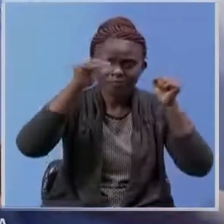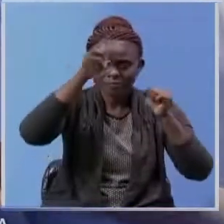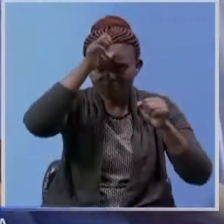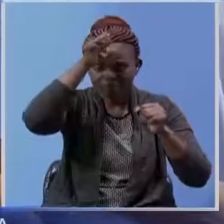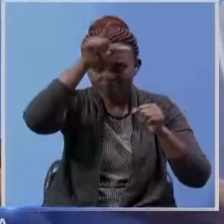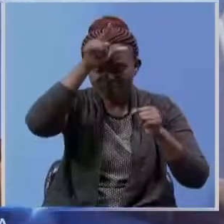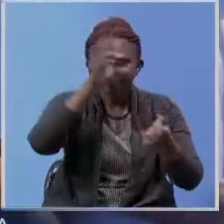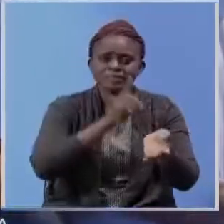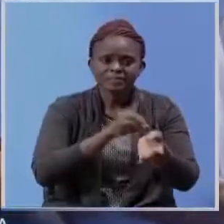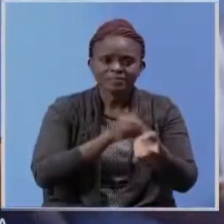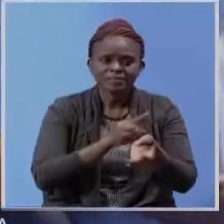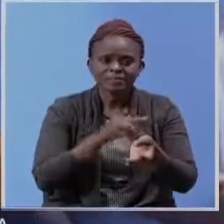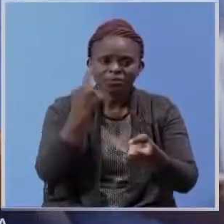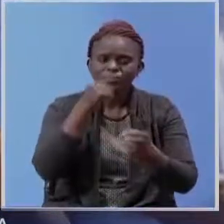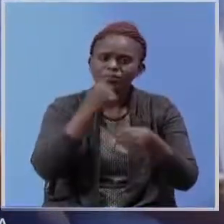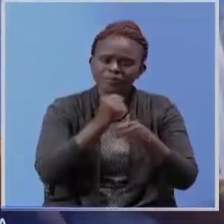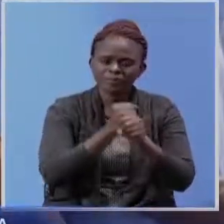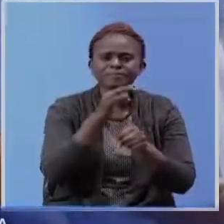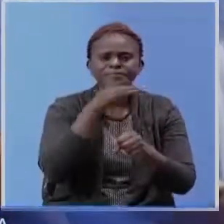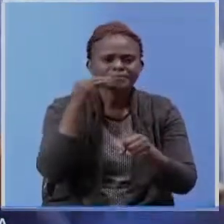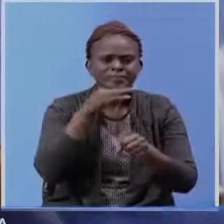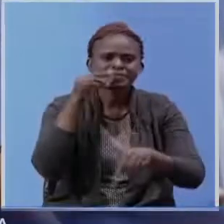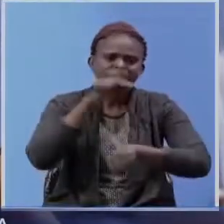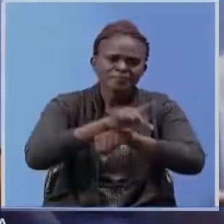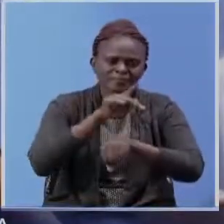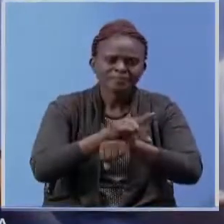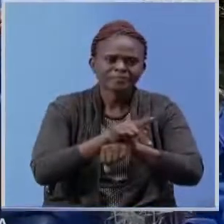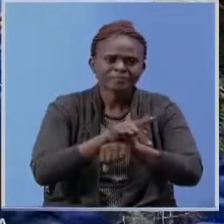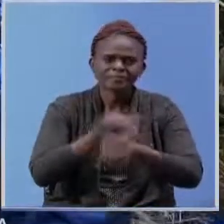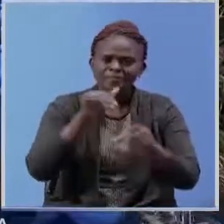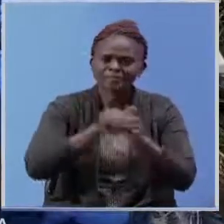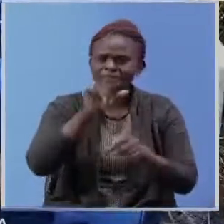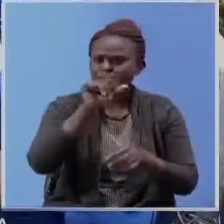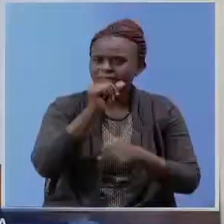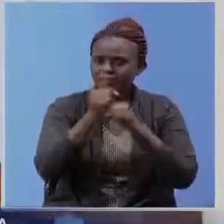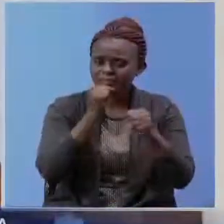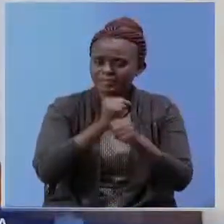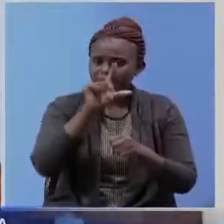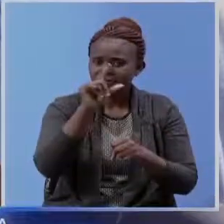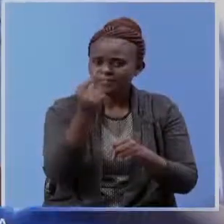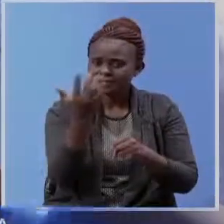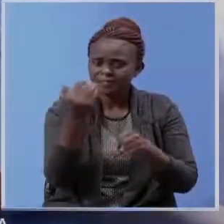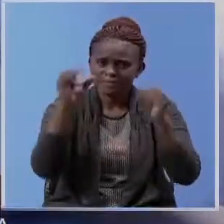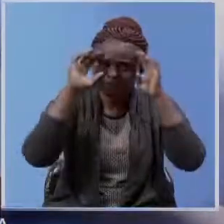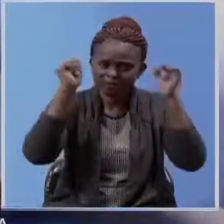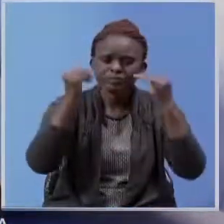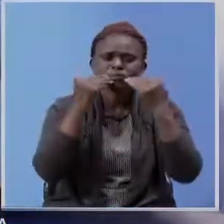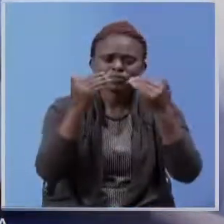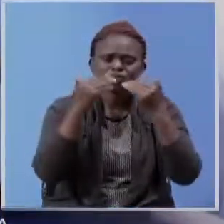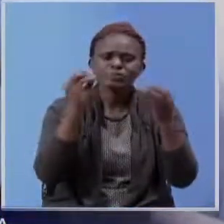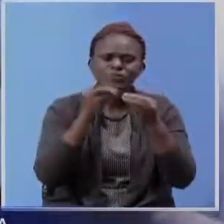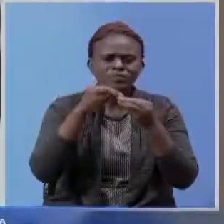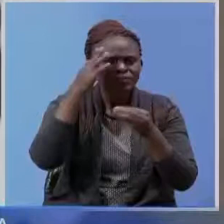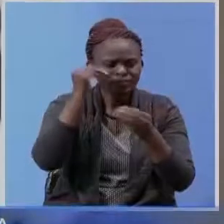Kachagwa Lungu, who launched the cassava farm project in the year 2015. Our president should be commended because the